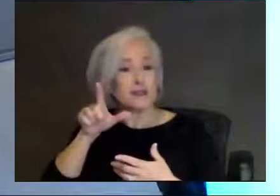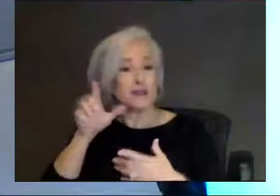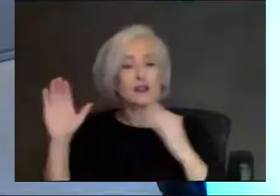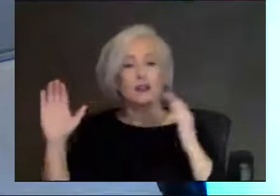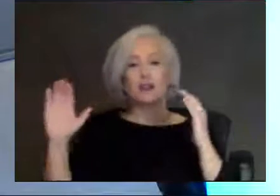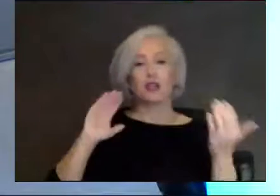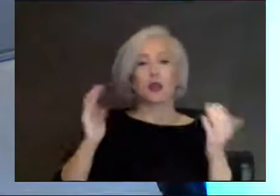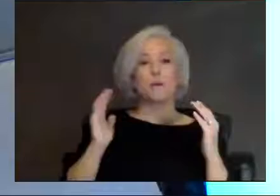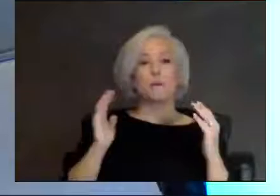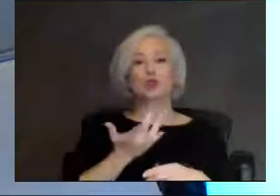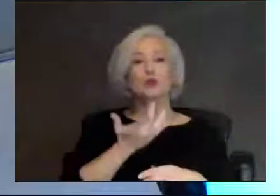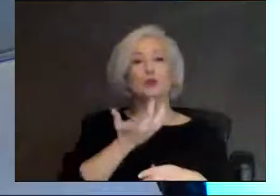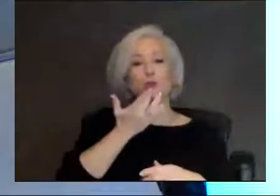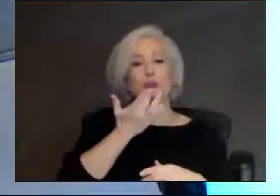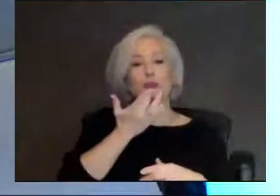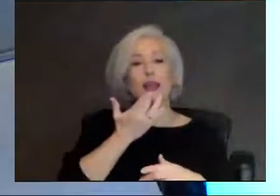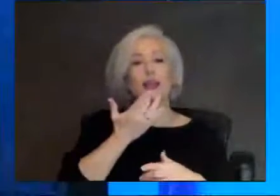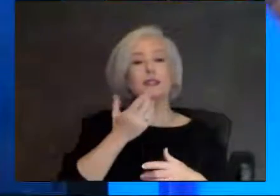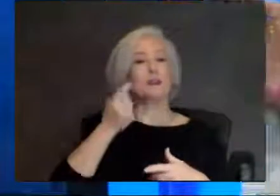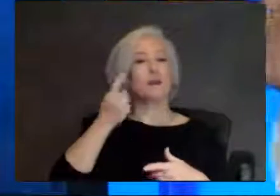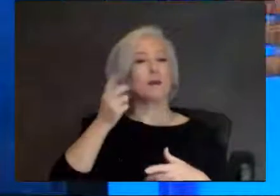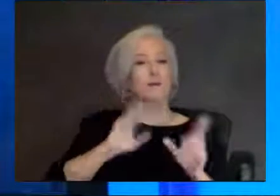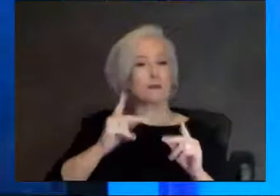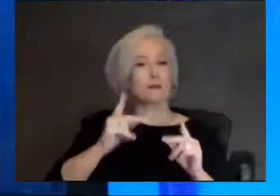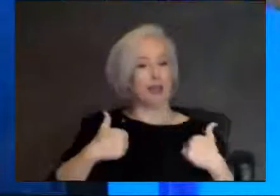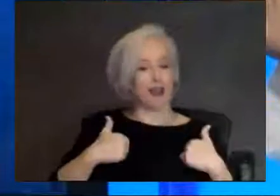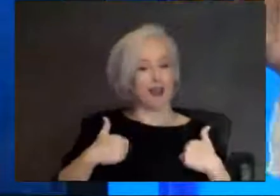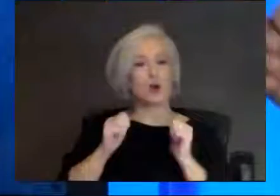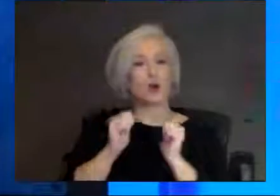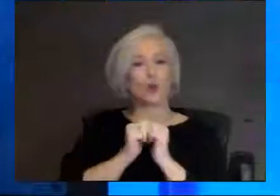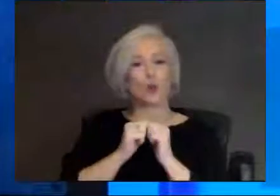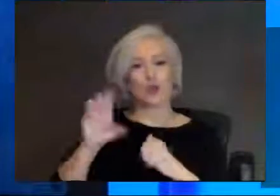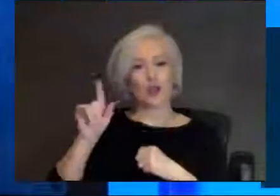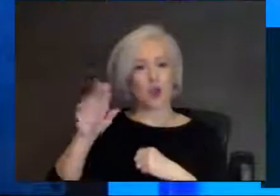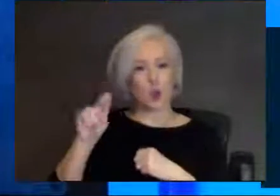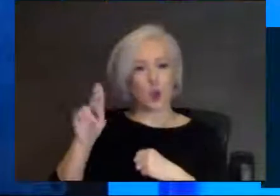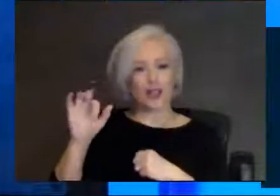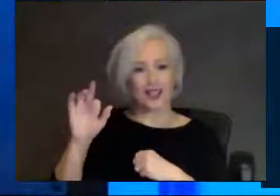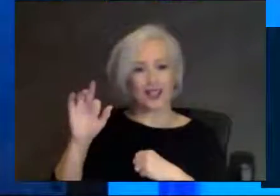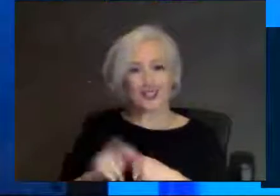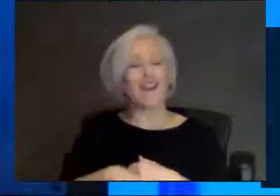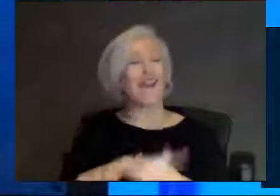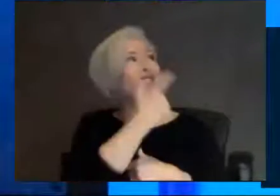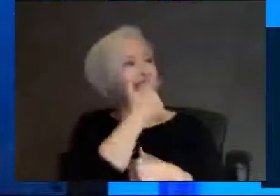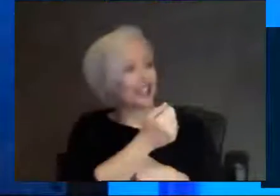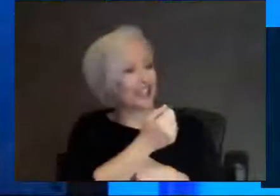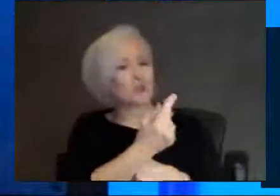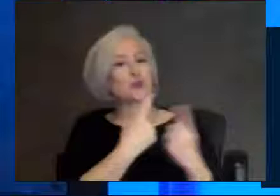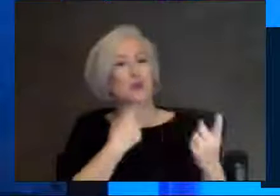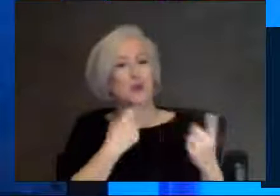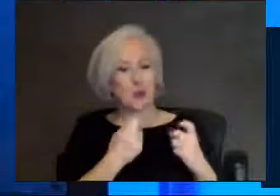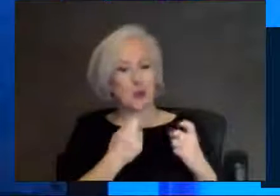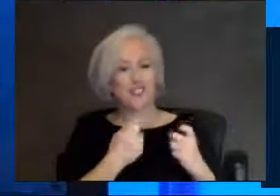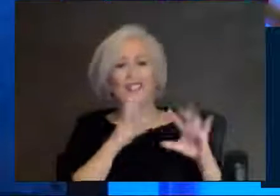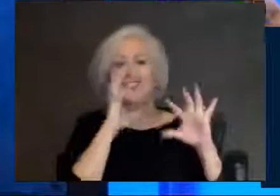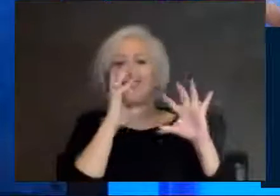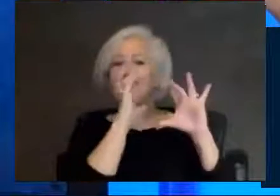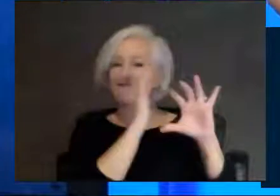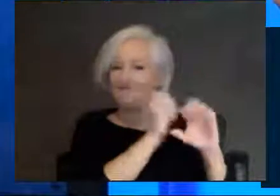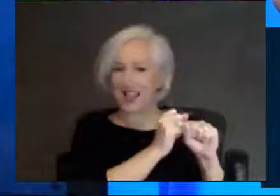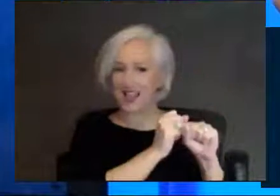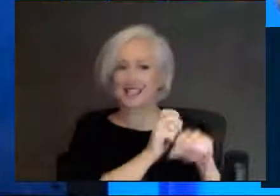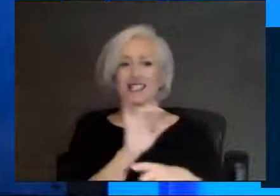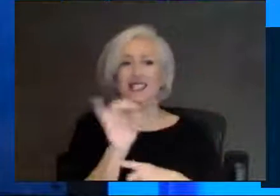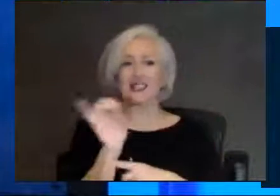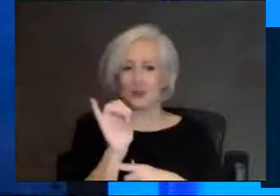with colon cancer have? Very interesting question and very fascinating. I think that's the first question I also thought. So when you